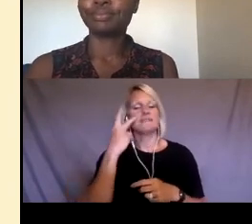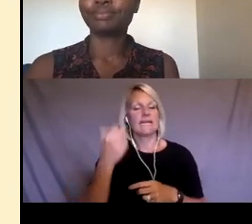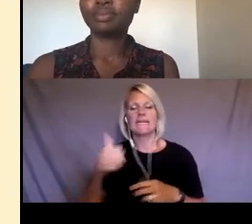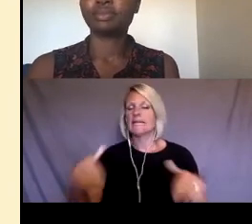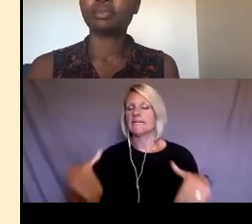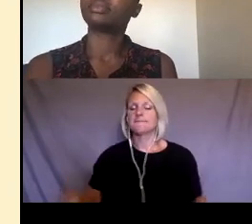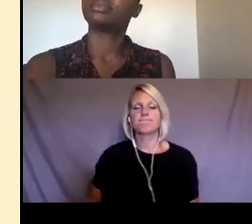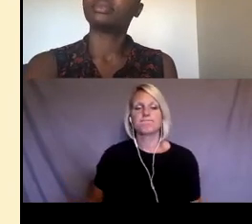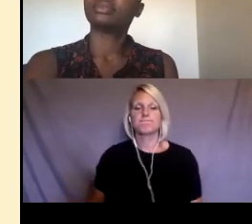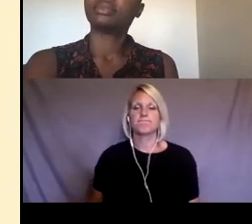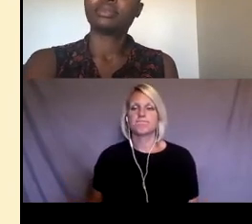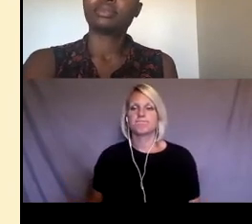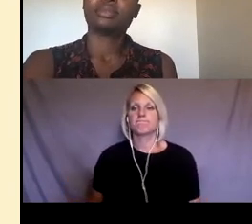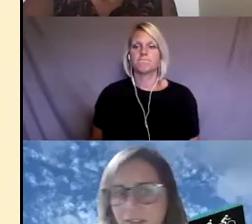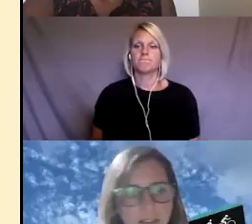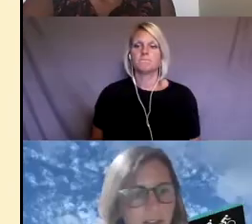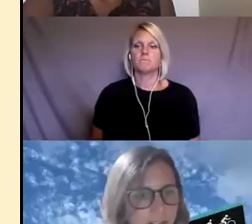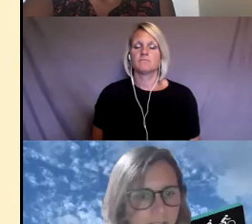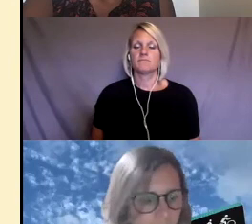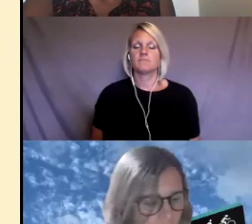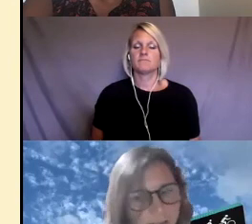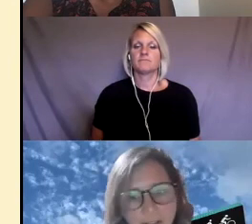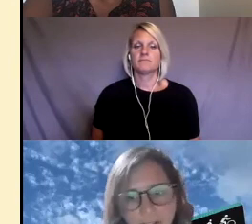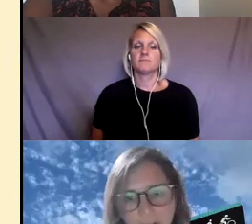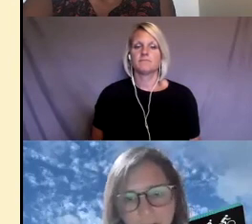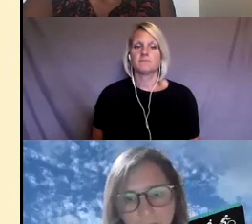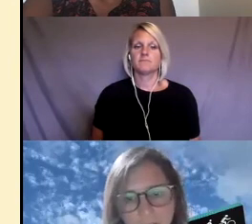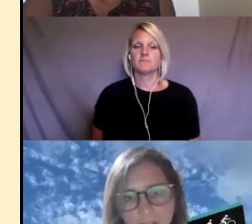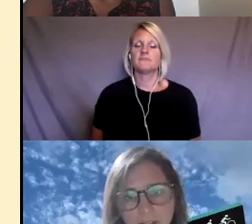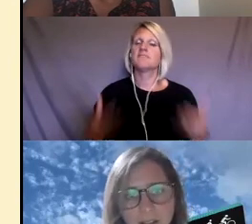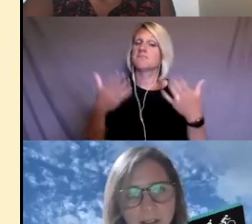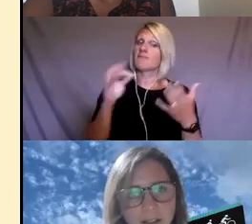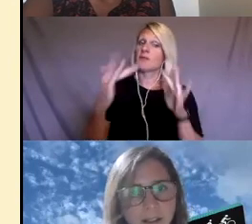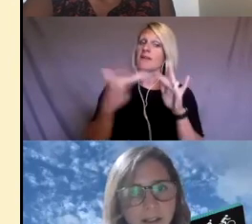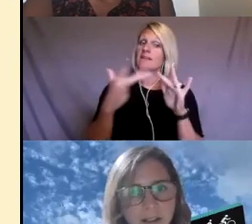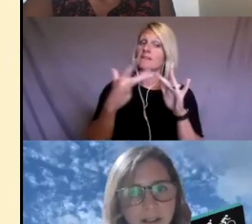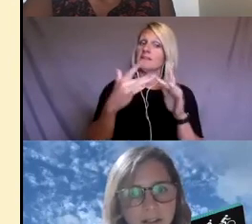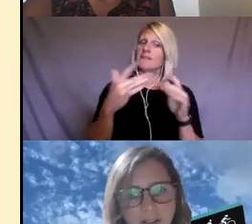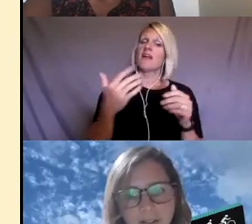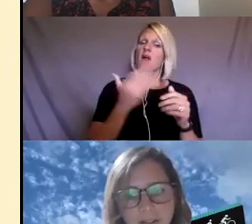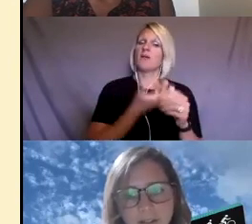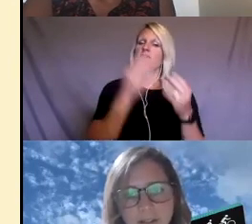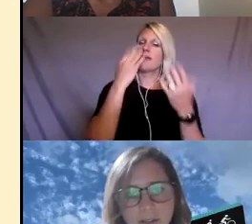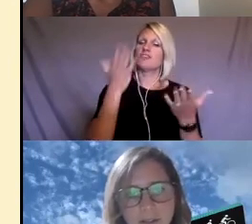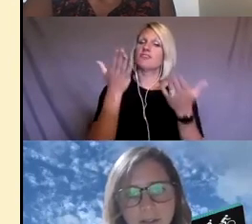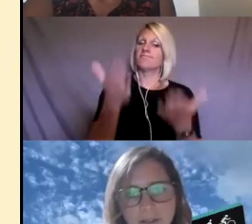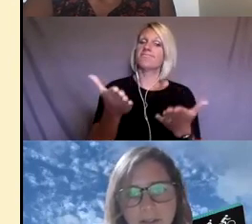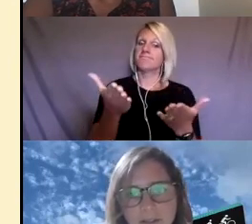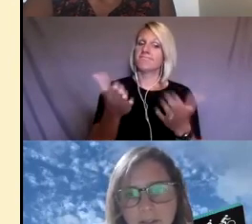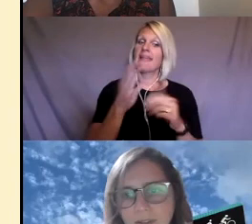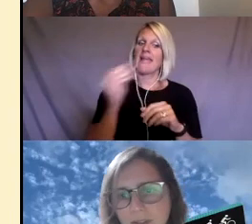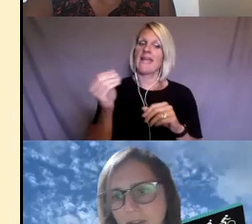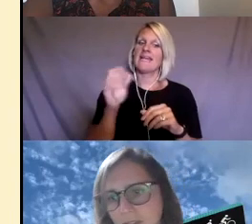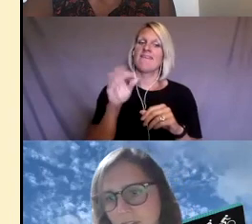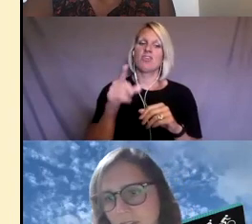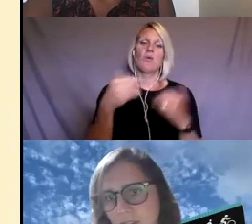Okay. So yep, if you want to stay in touch with us, we just want to leave our information up for you. And we do want to ask if you had